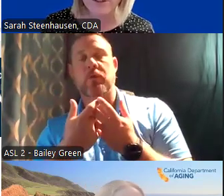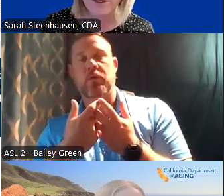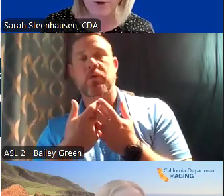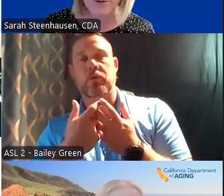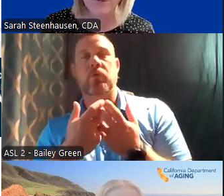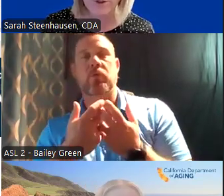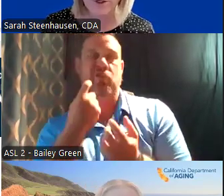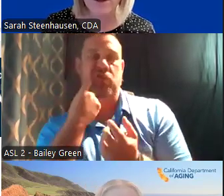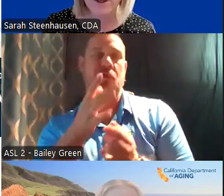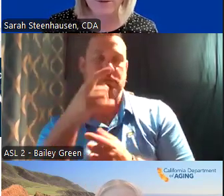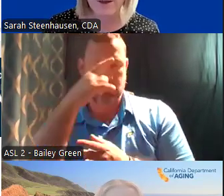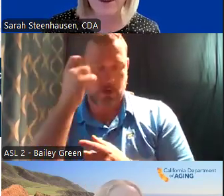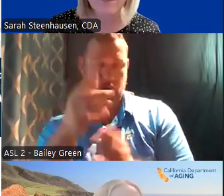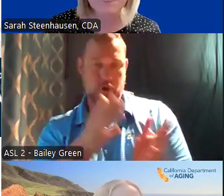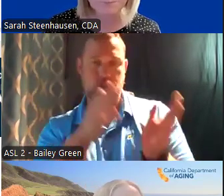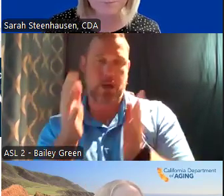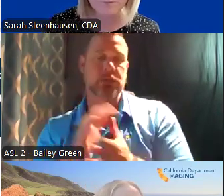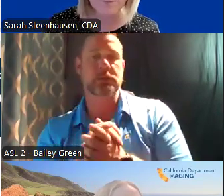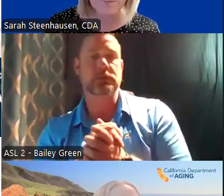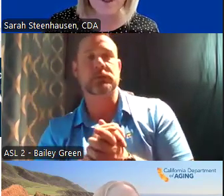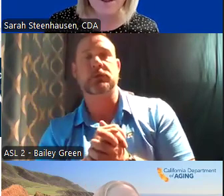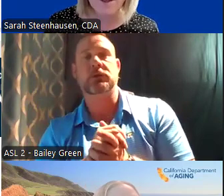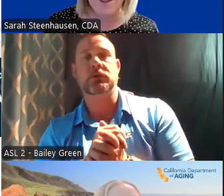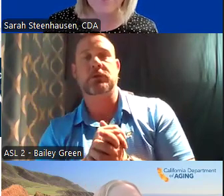earlier this summer. And if you want to go to the next slide,